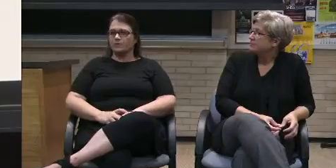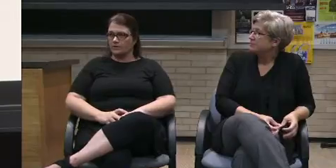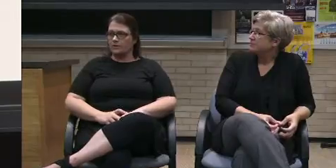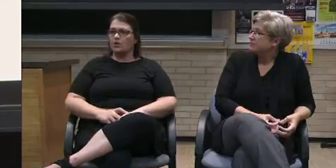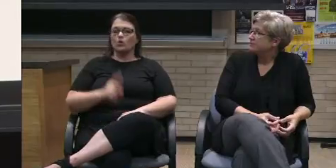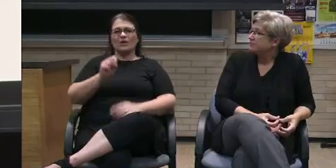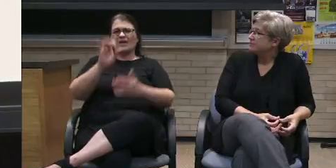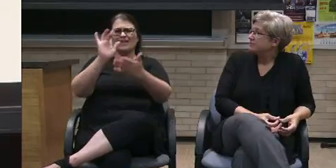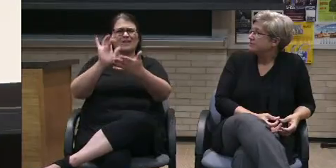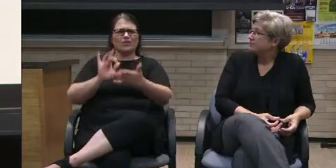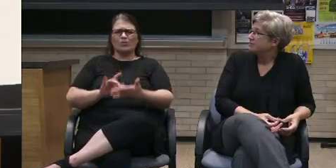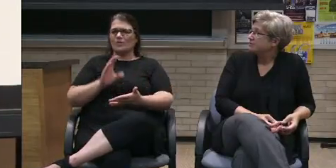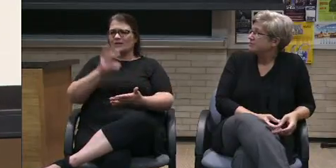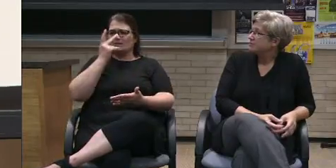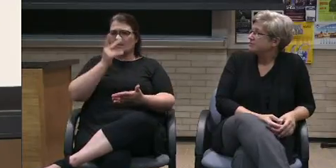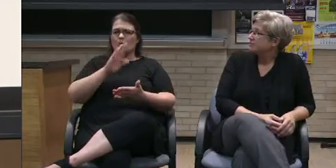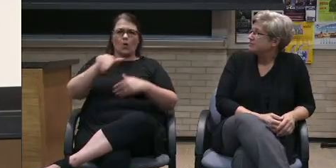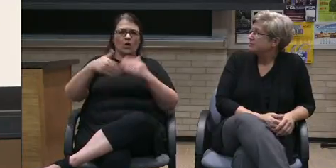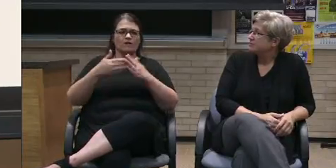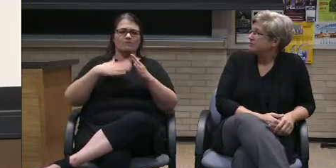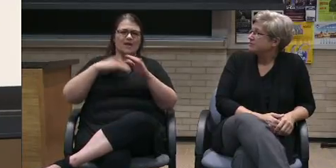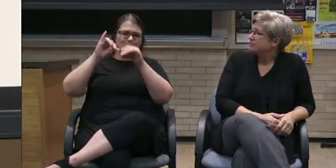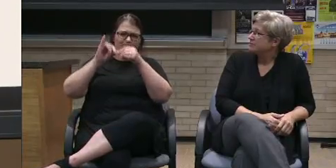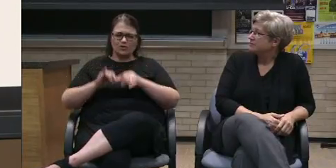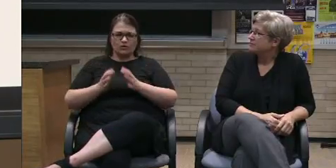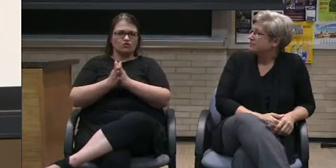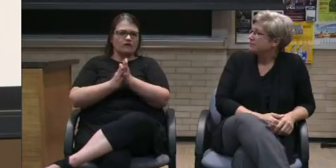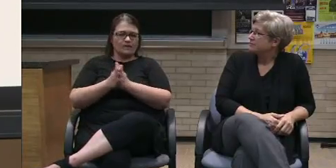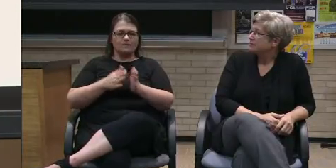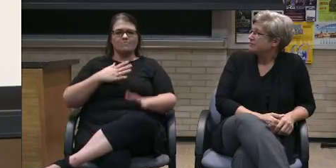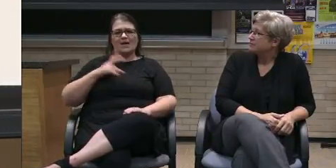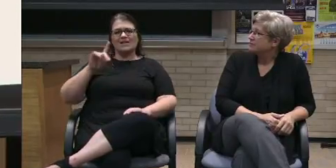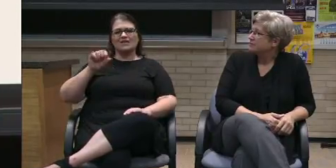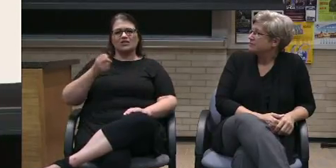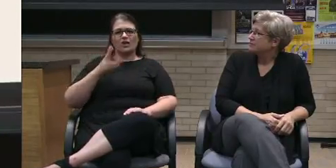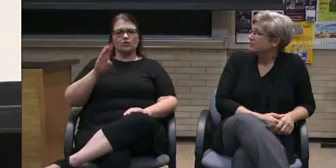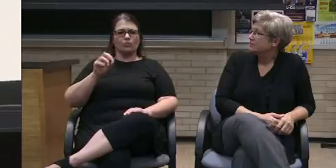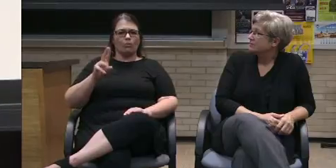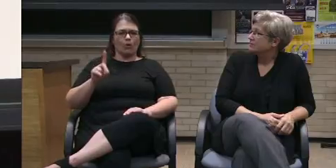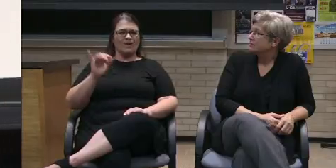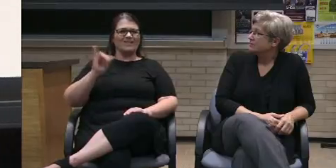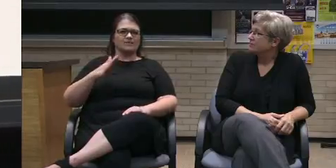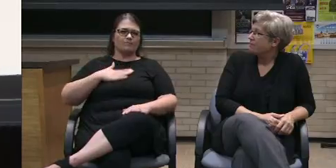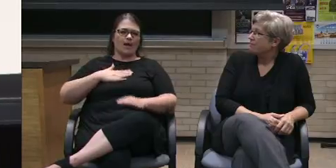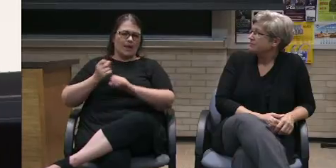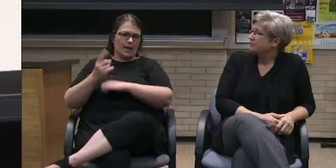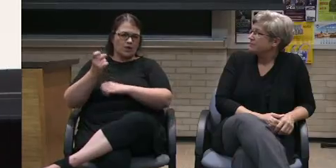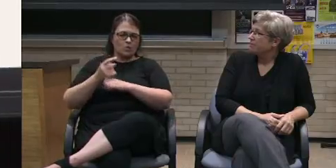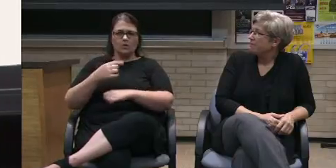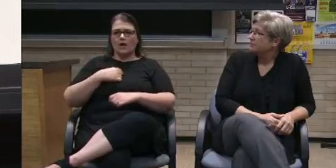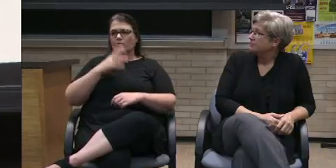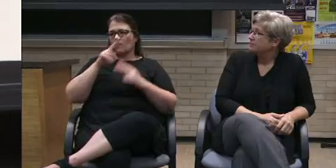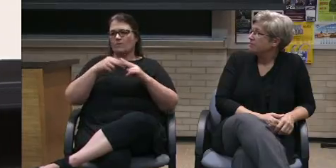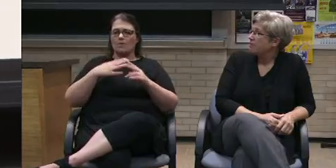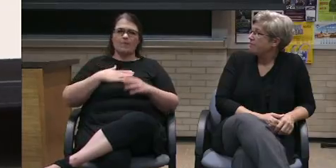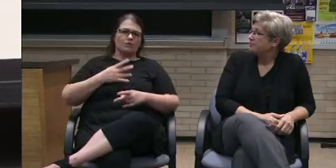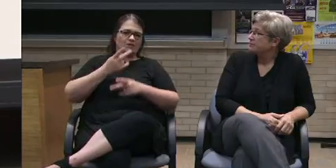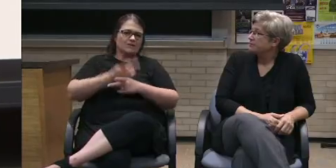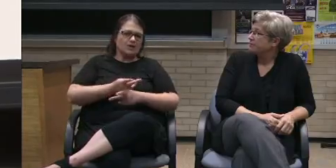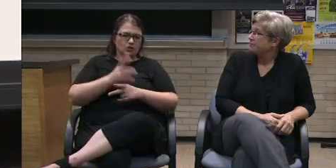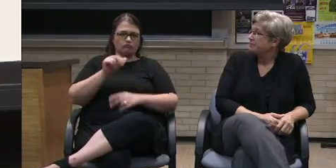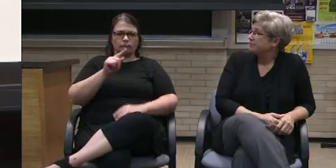can click through and see my metric-driven stuff, strategic plan. The dashboard is my annual stuff. I mentioned my retention rate. The graduation rate